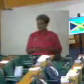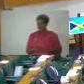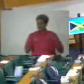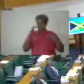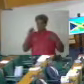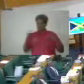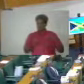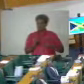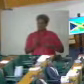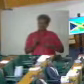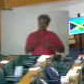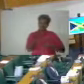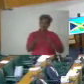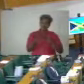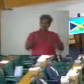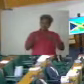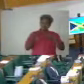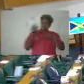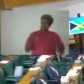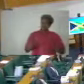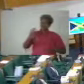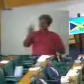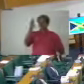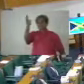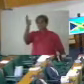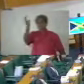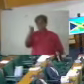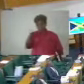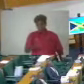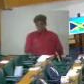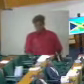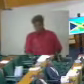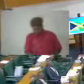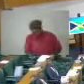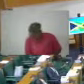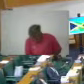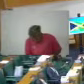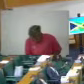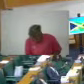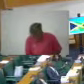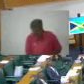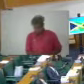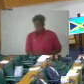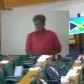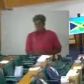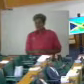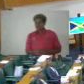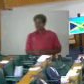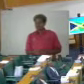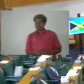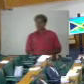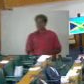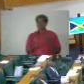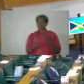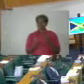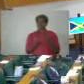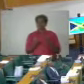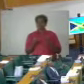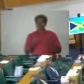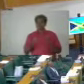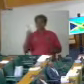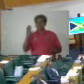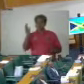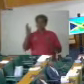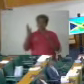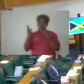Mr. President, given that the speaker's time has expired, I move that we give him the additional time to